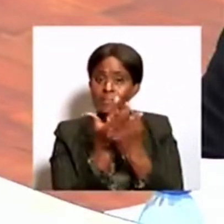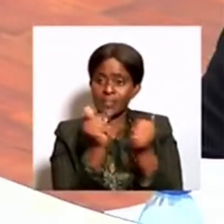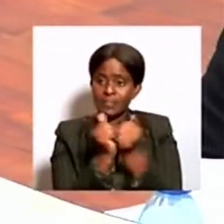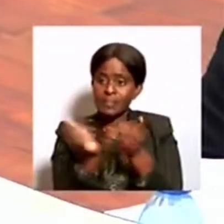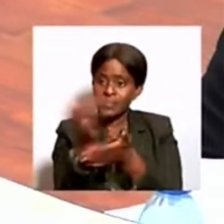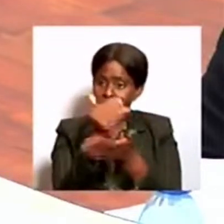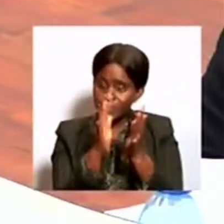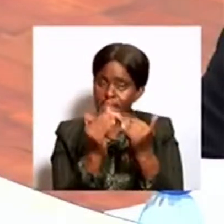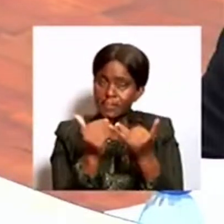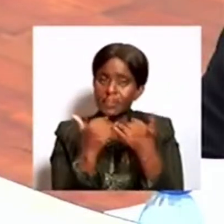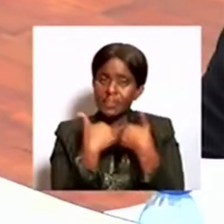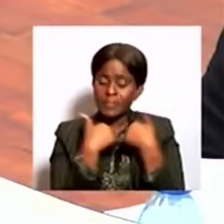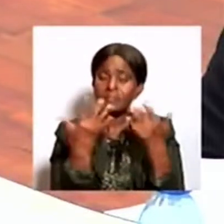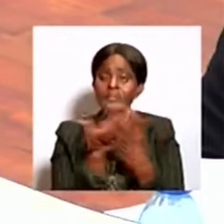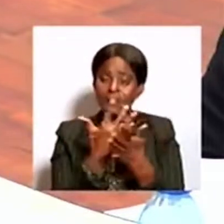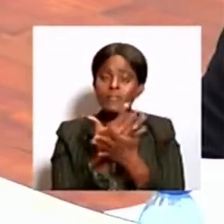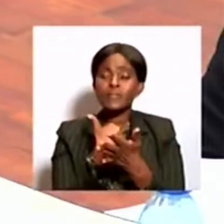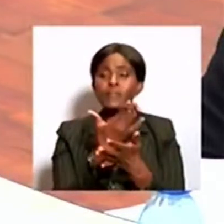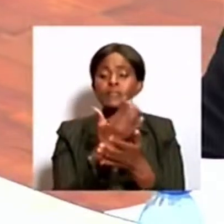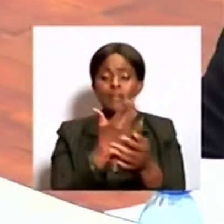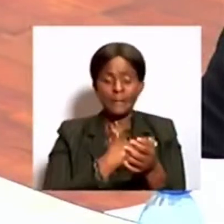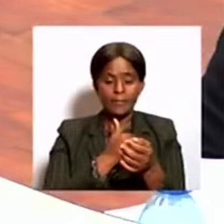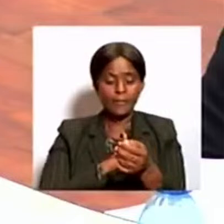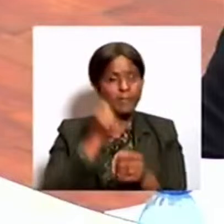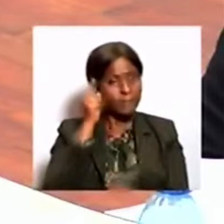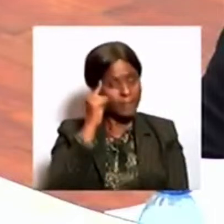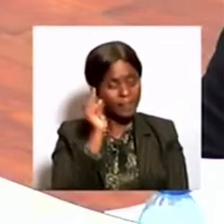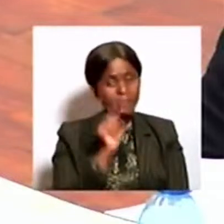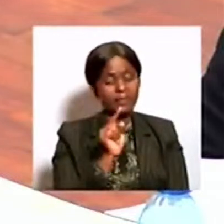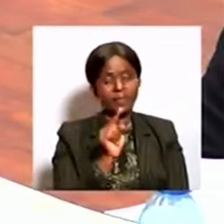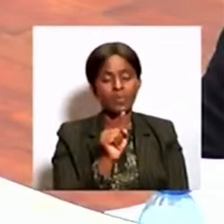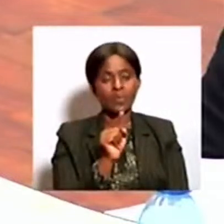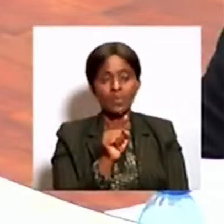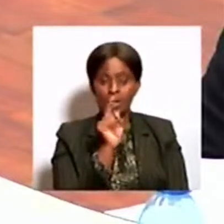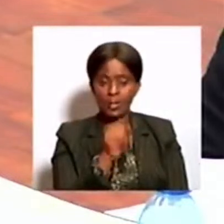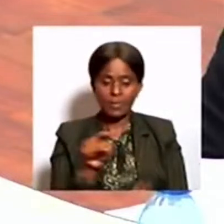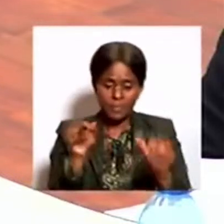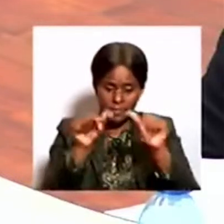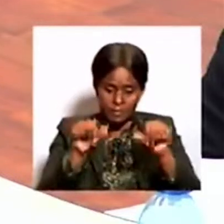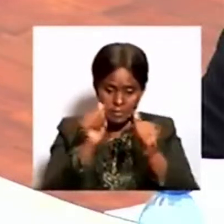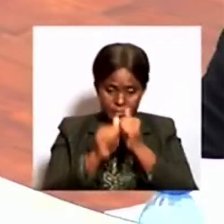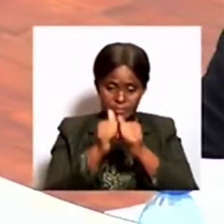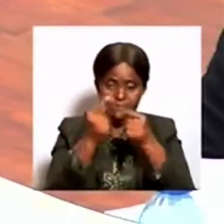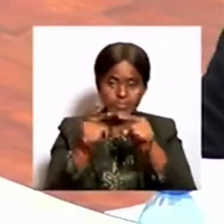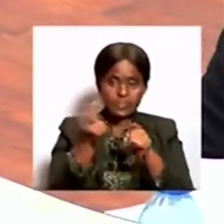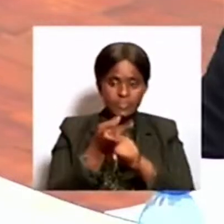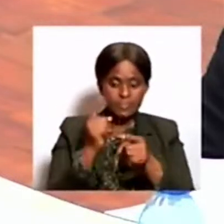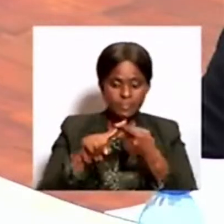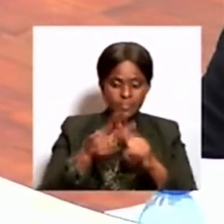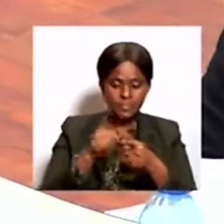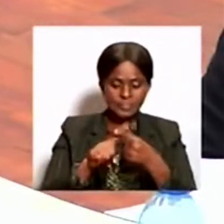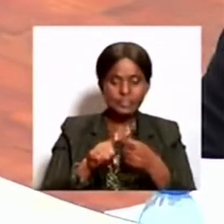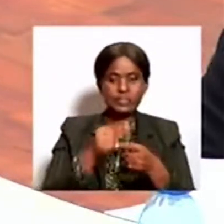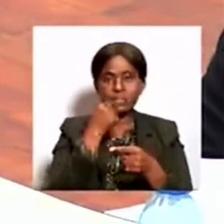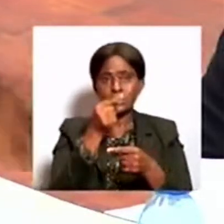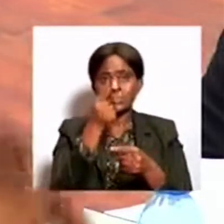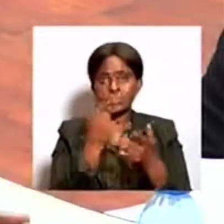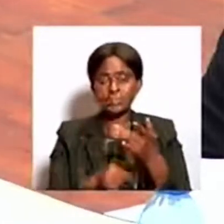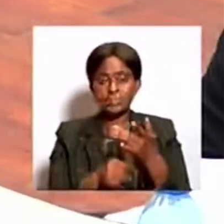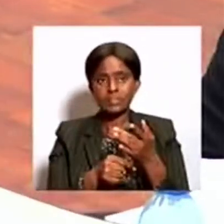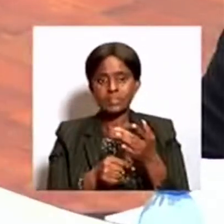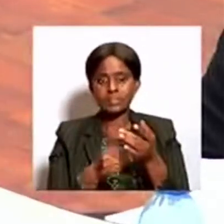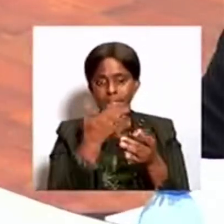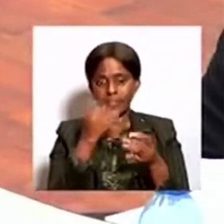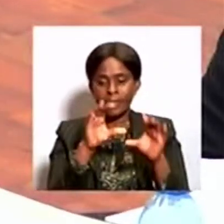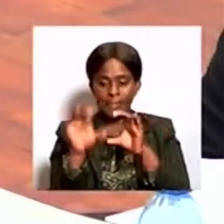collectors this time around. I think this audit, which was done by our colleagues, we were saying it should have been